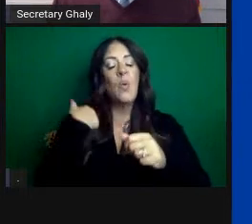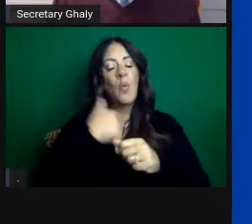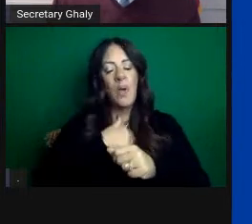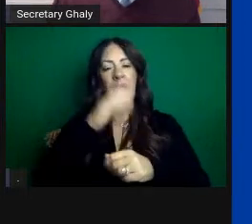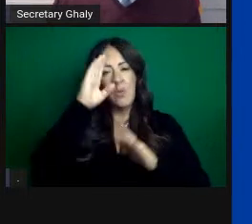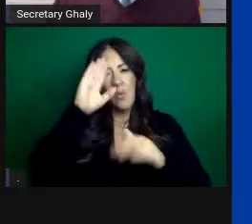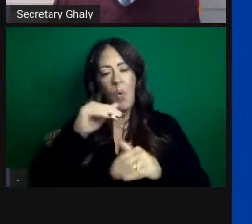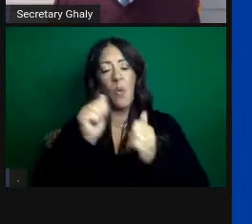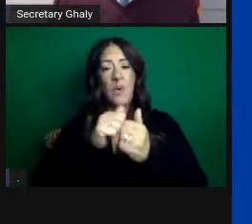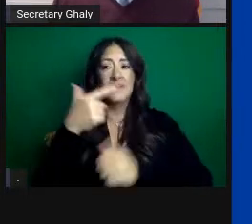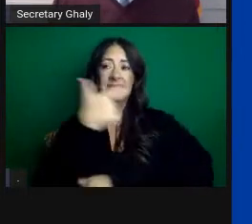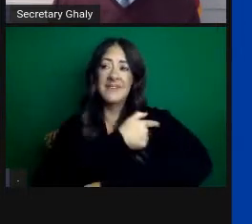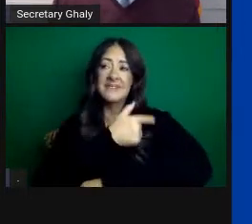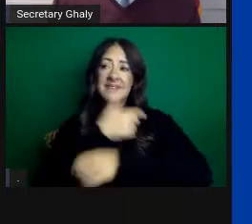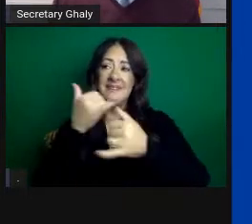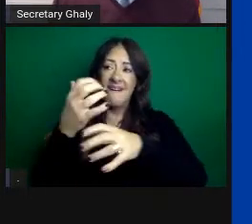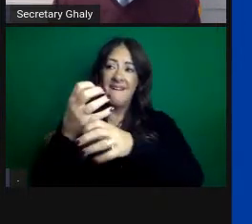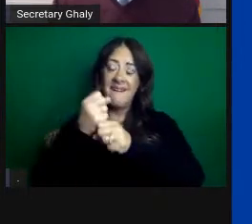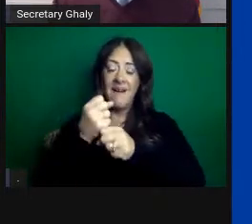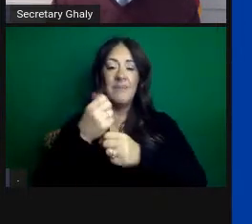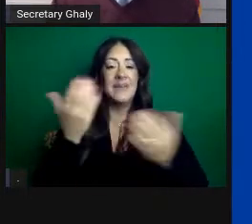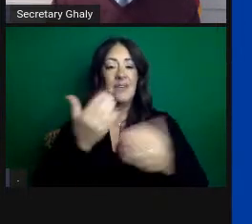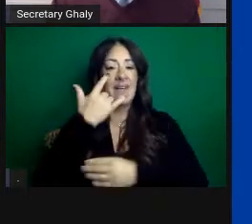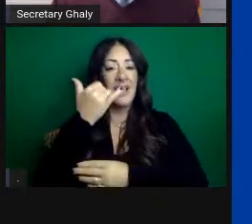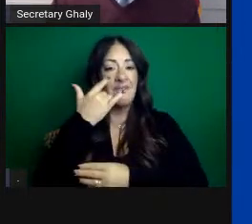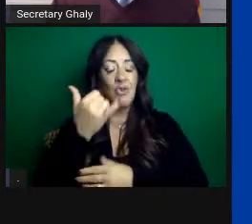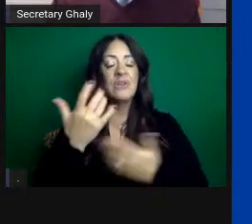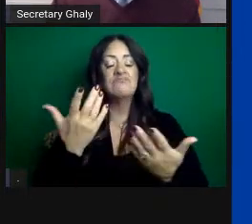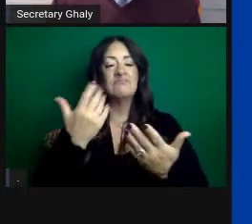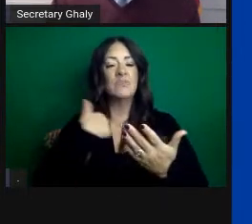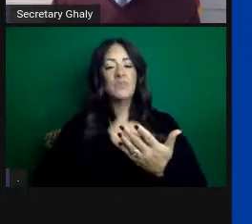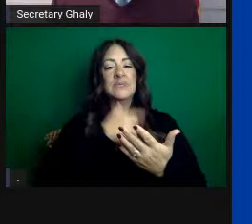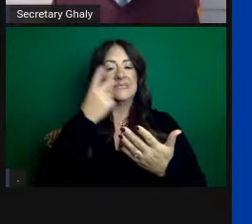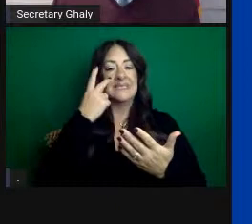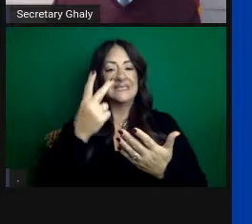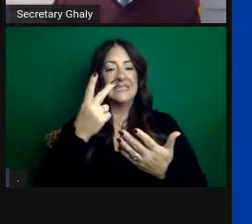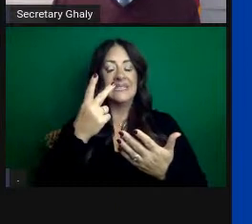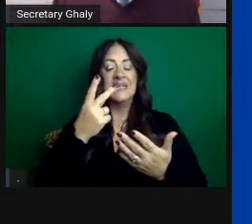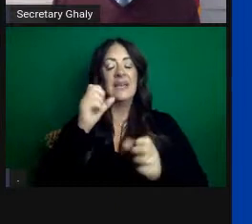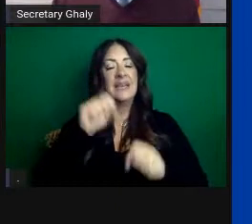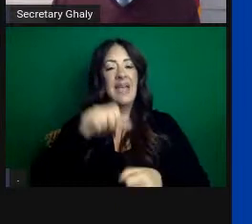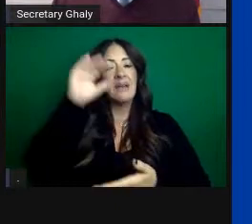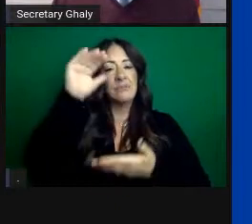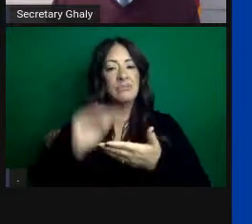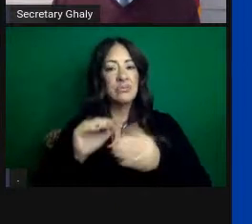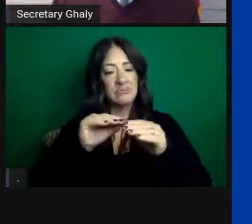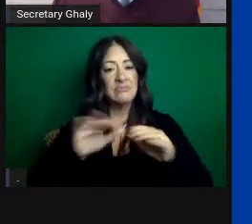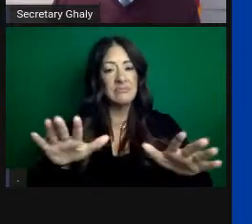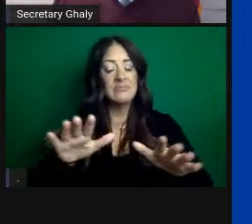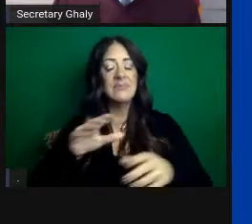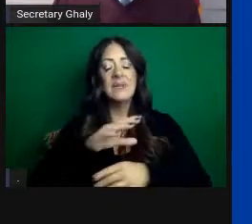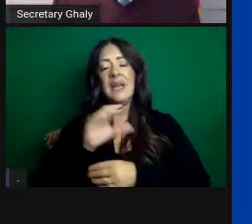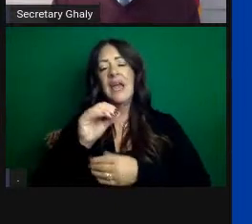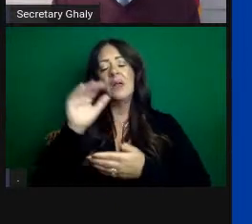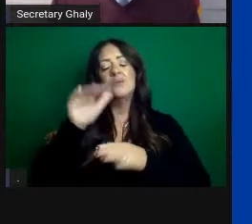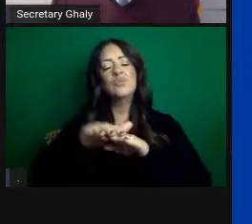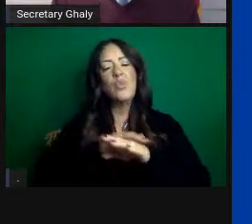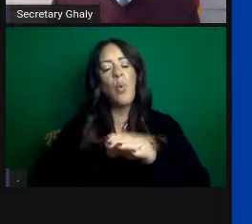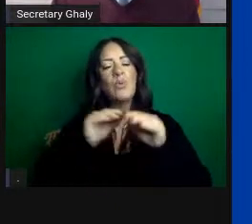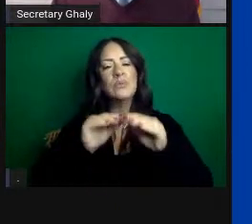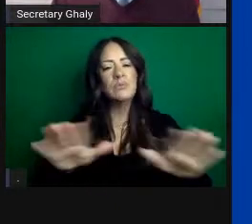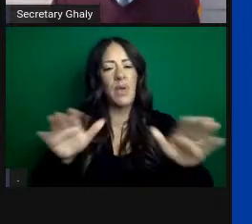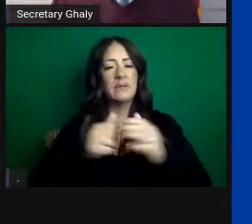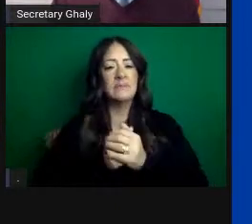vaccine, the fact that California is beginning to see increases, not just in our vaccines, but in our ability to capture the